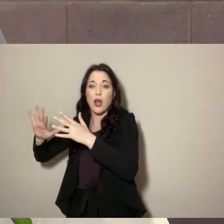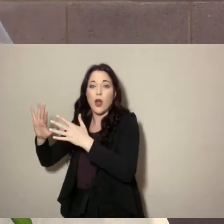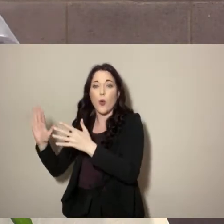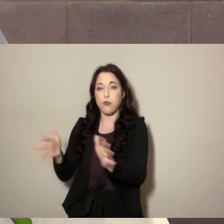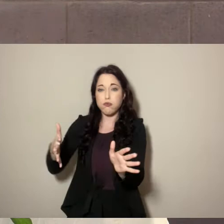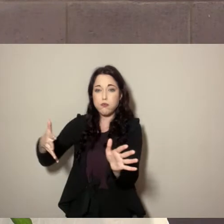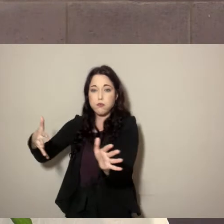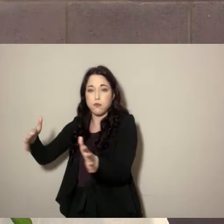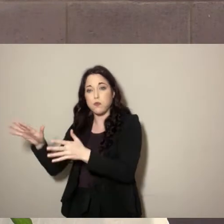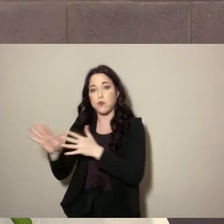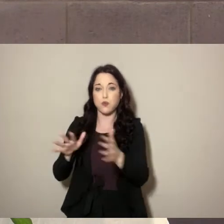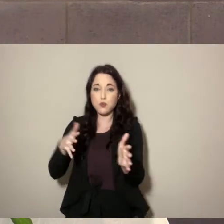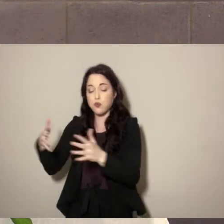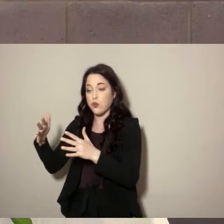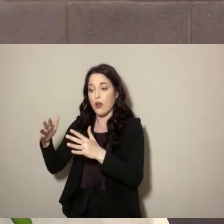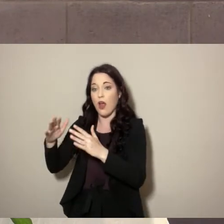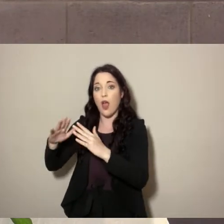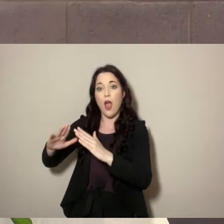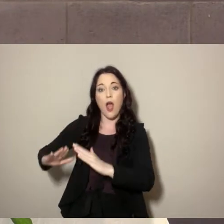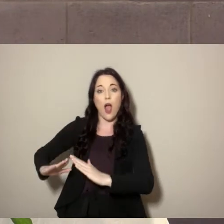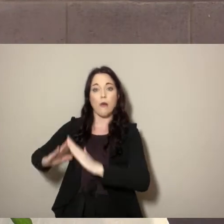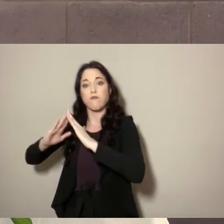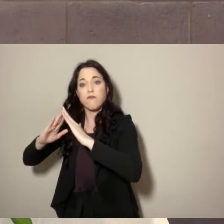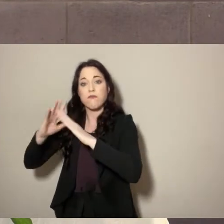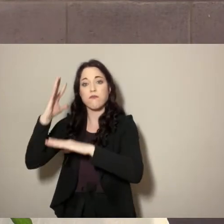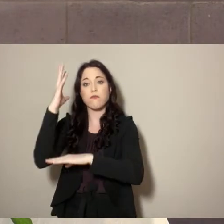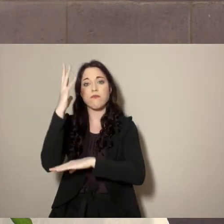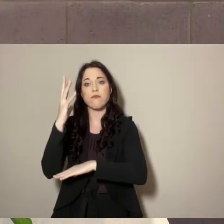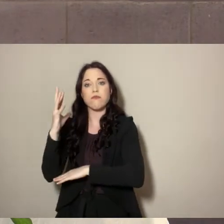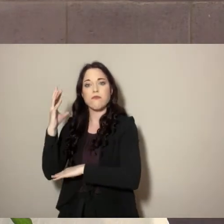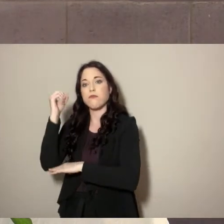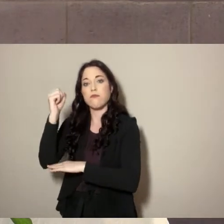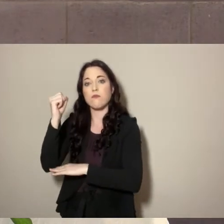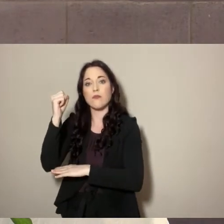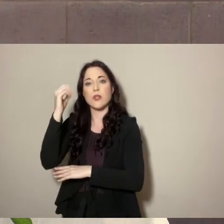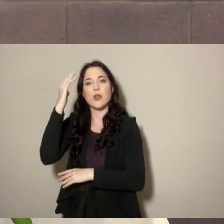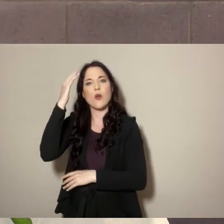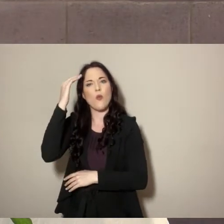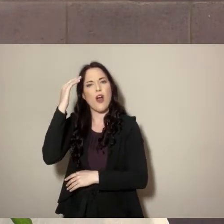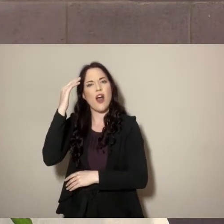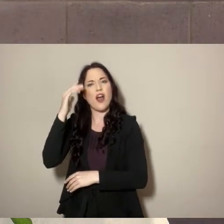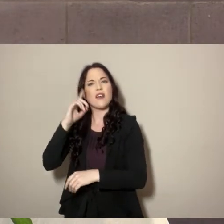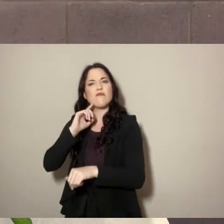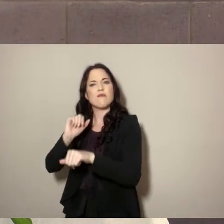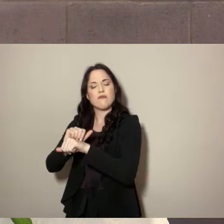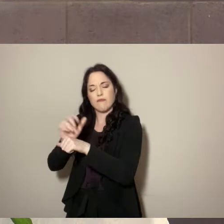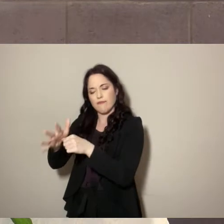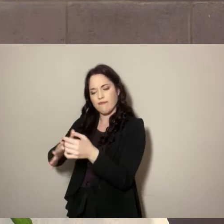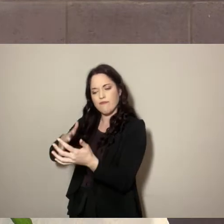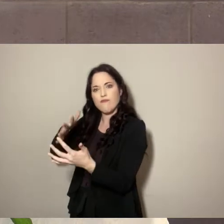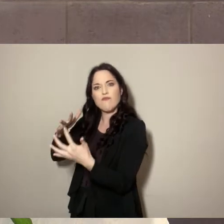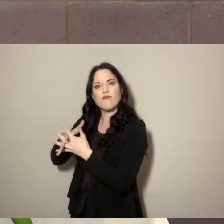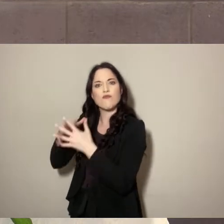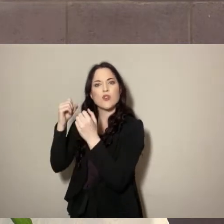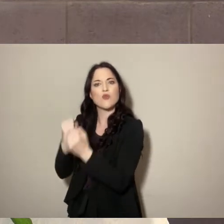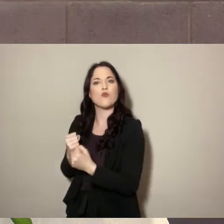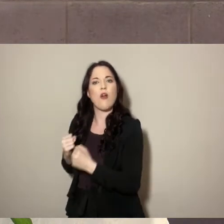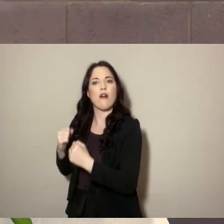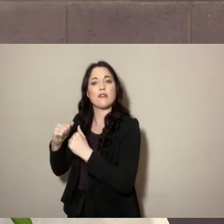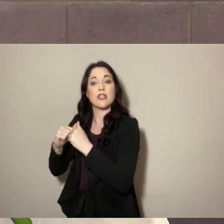came. And the house did not collapse because it was set solidly on